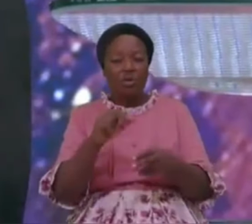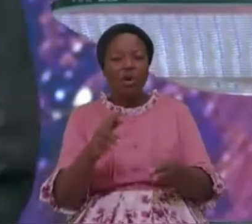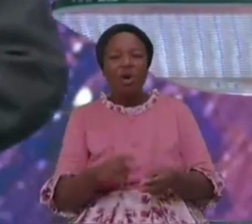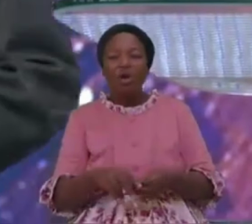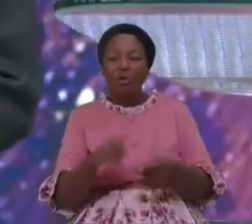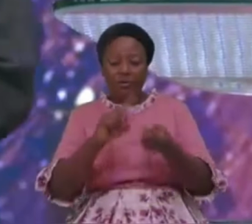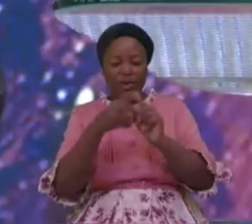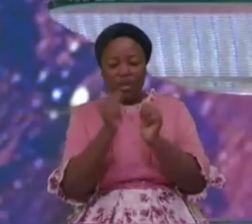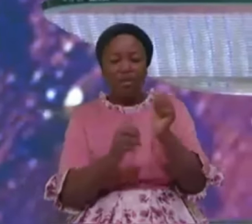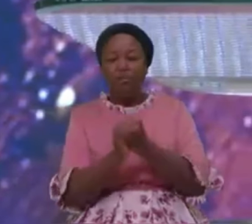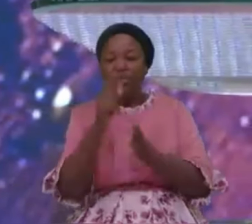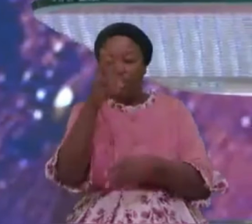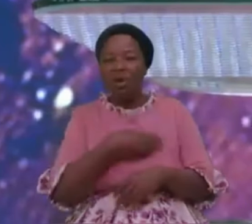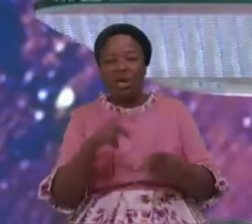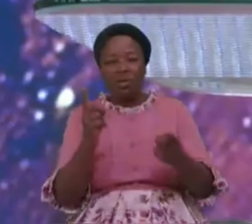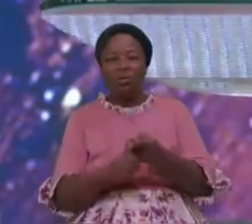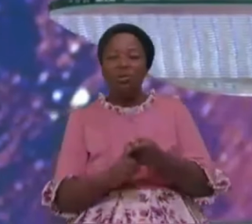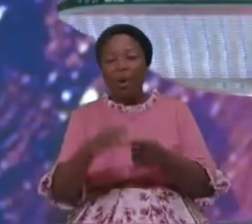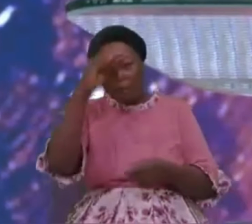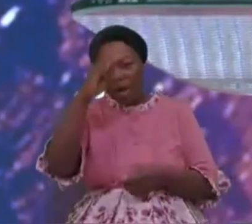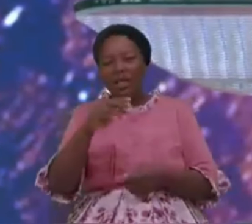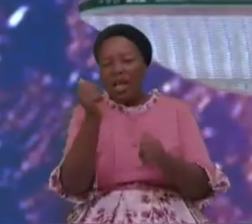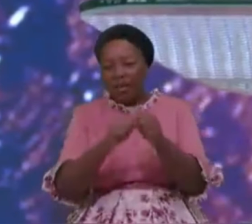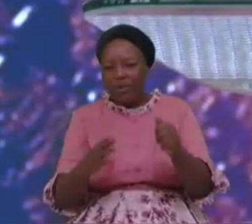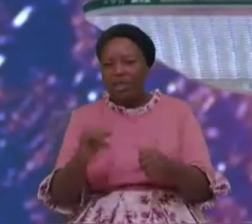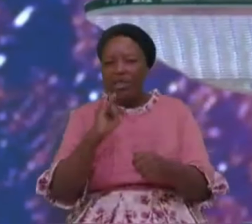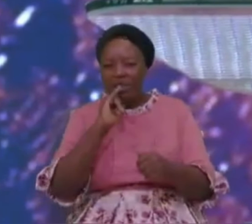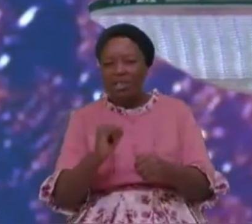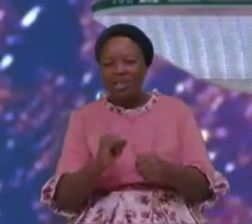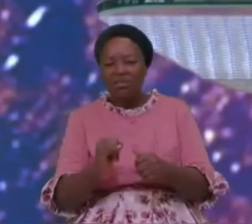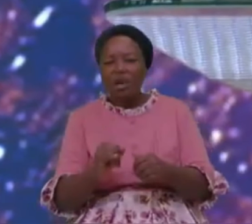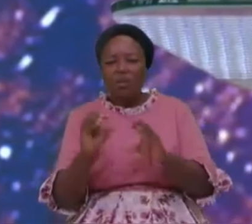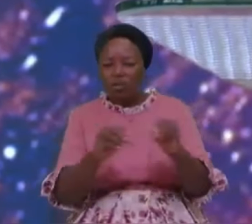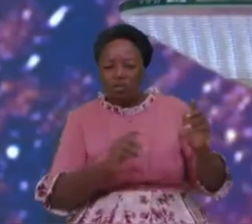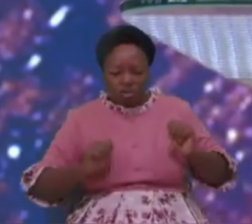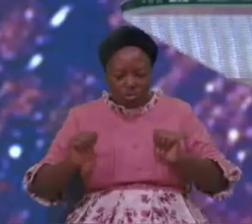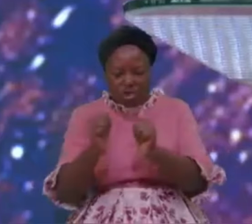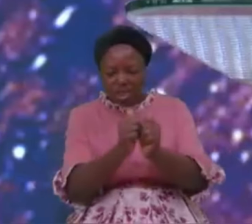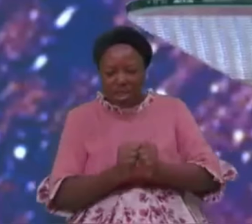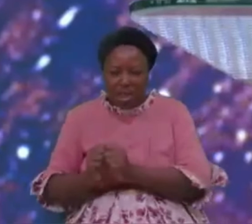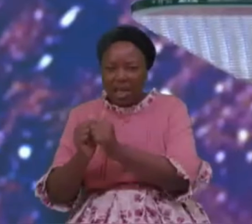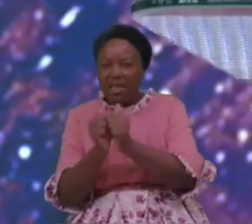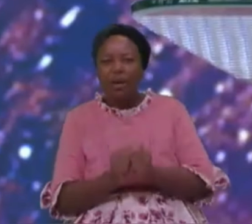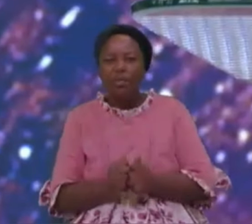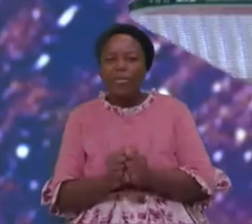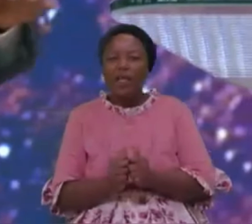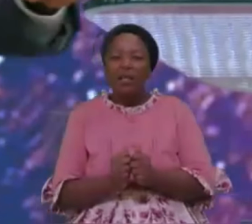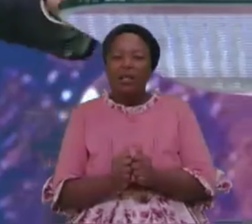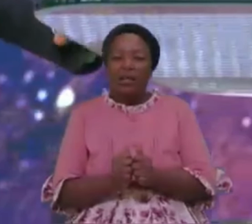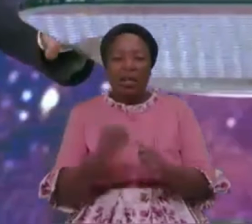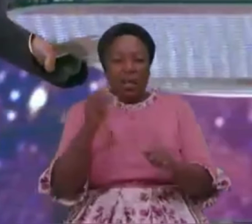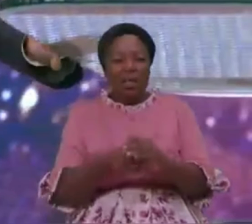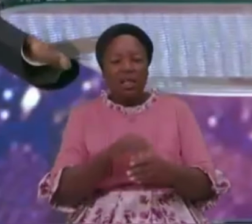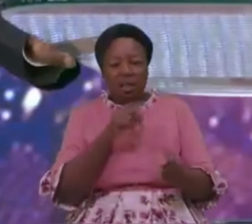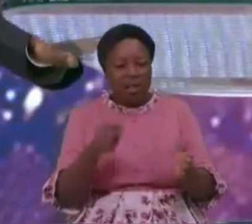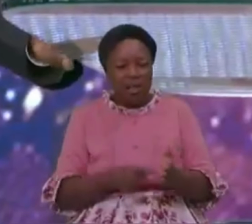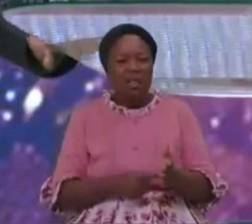your relationship to man, everything is a kind of contained in this.